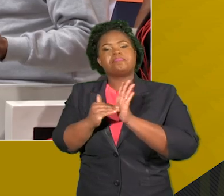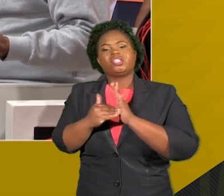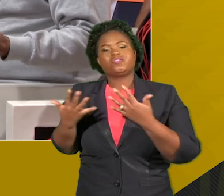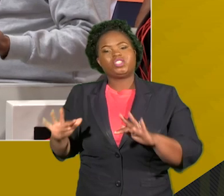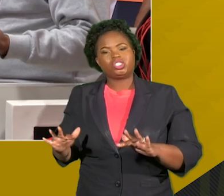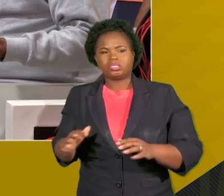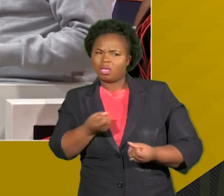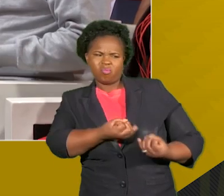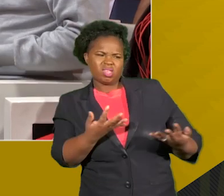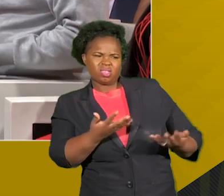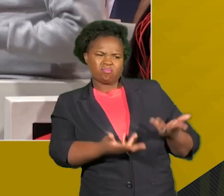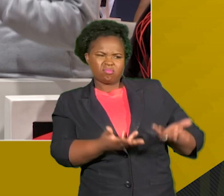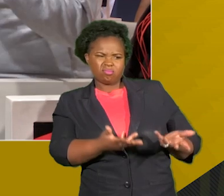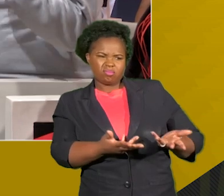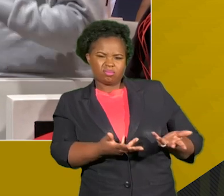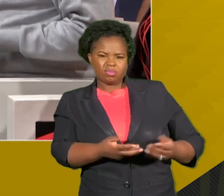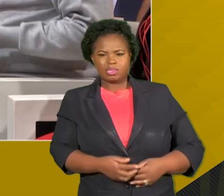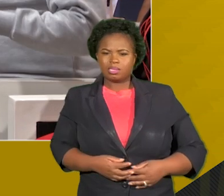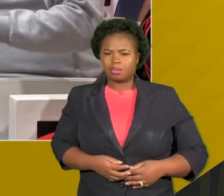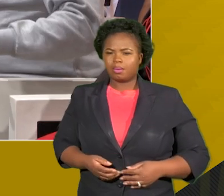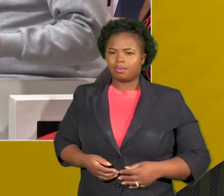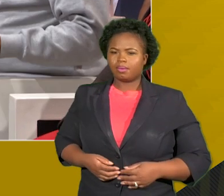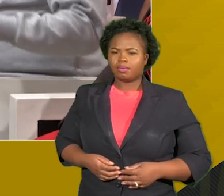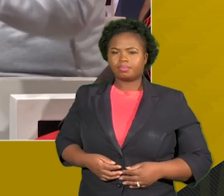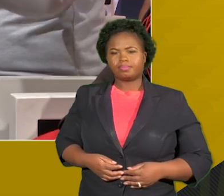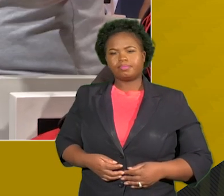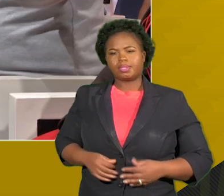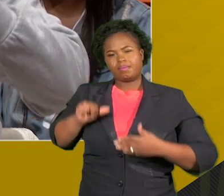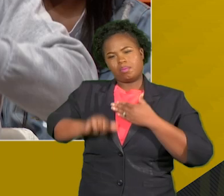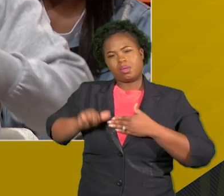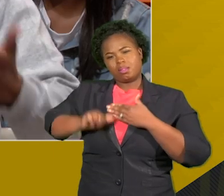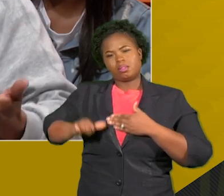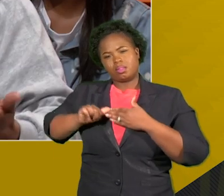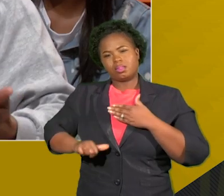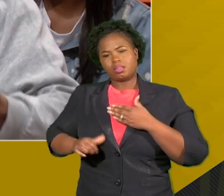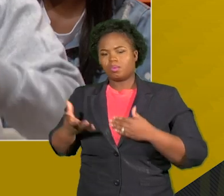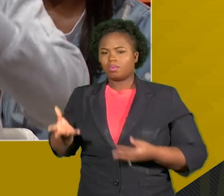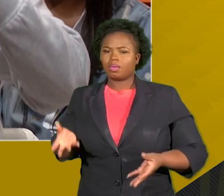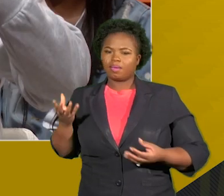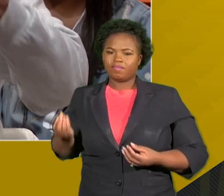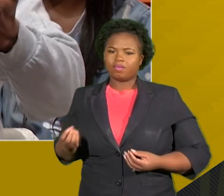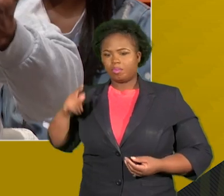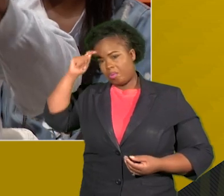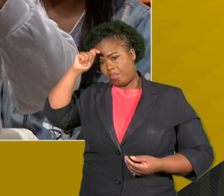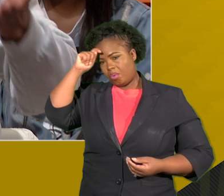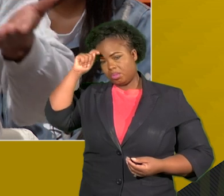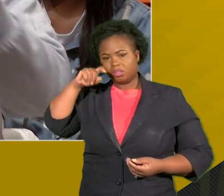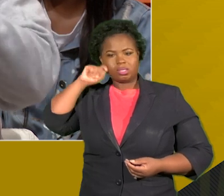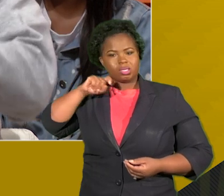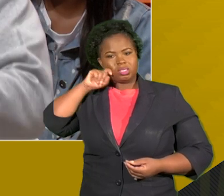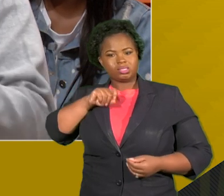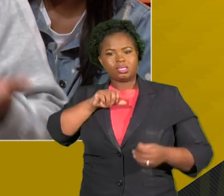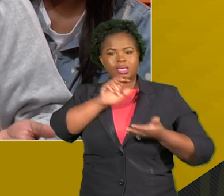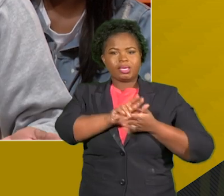for now? That, like are, that are doing almost in a month we get the boys or the age from 18